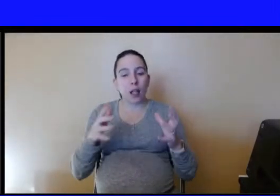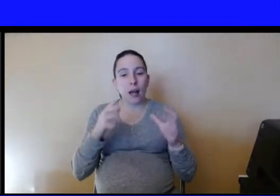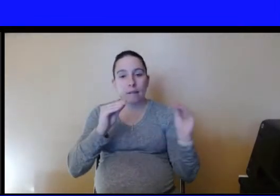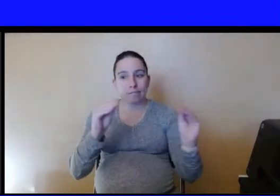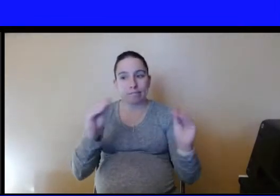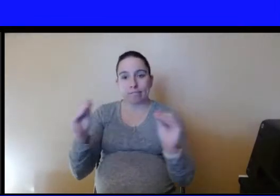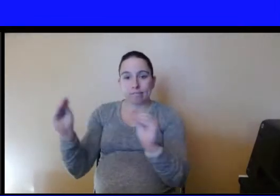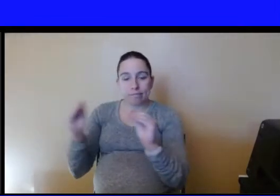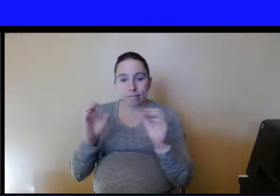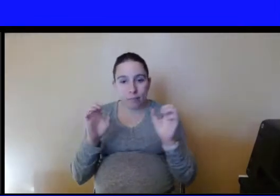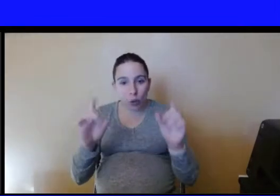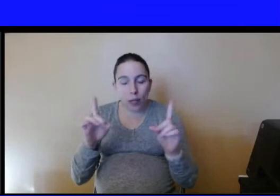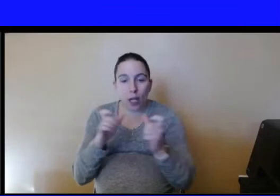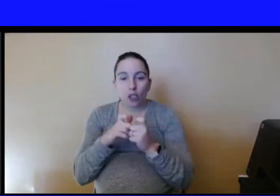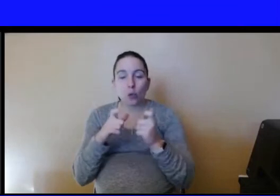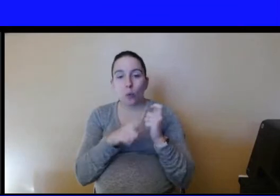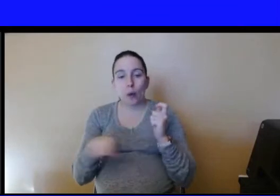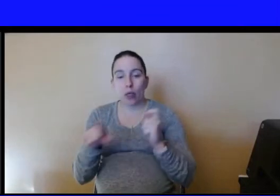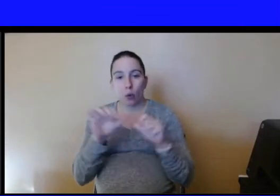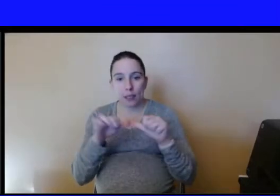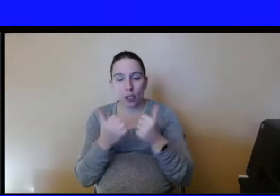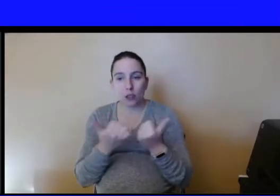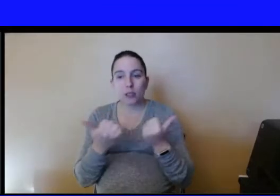H&H. And that completes my report.